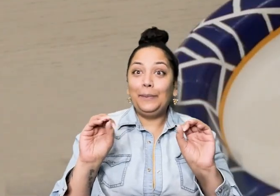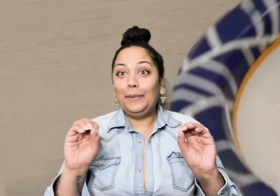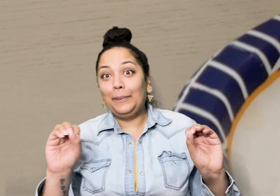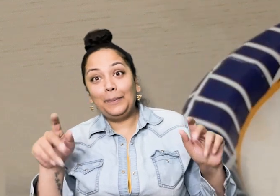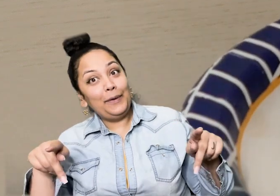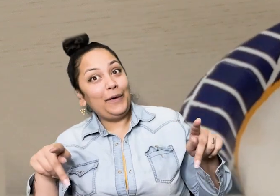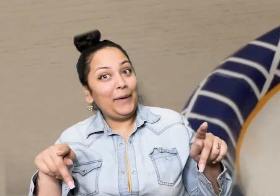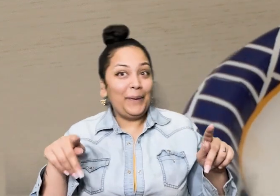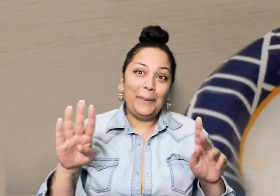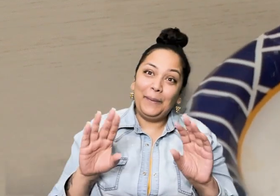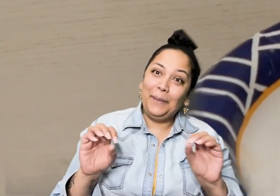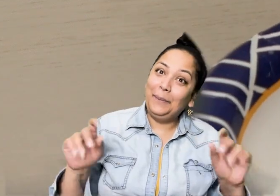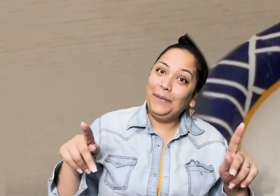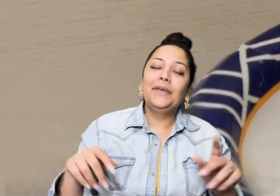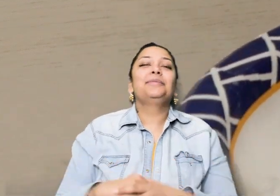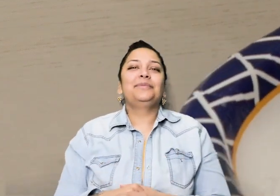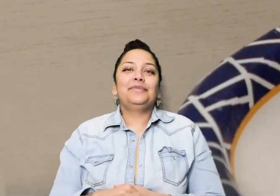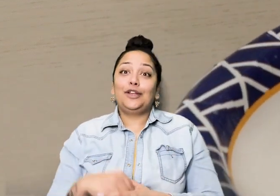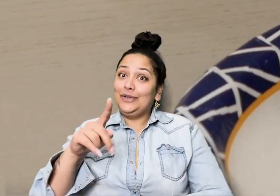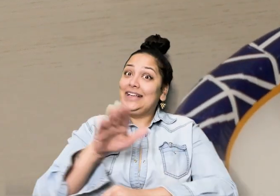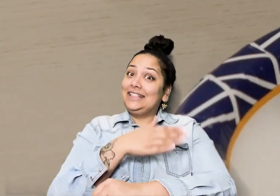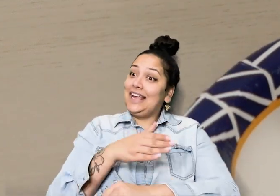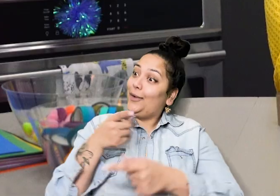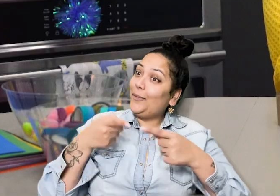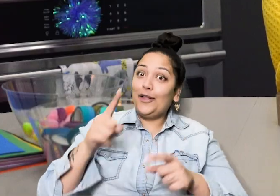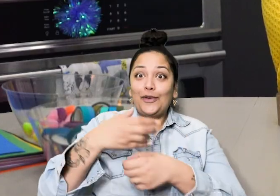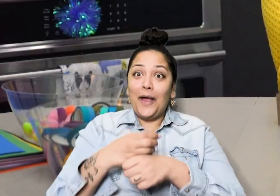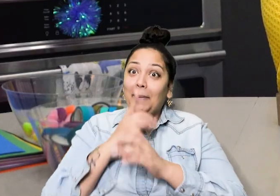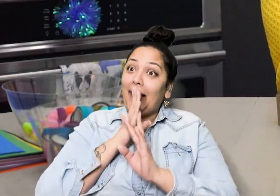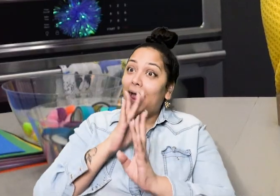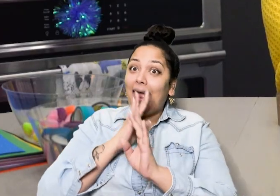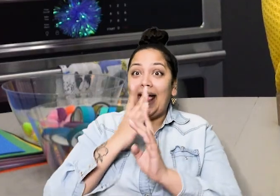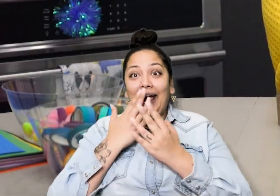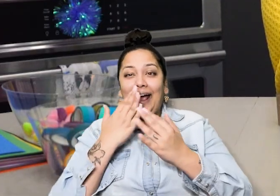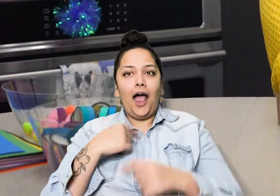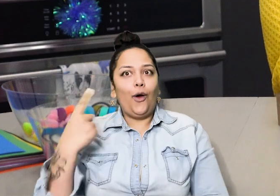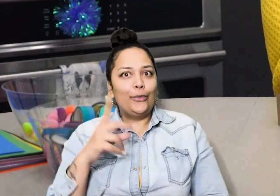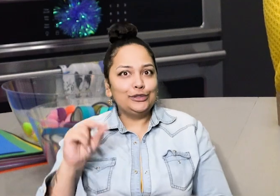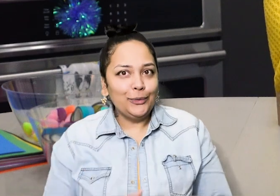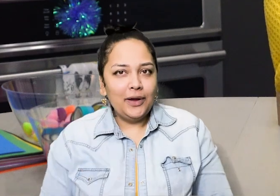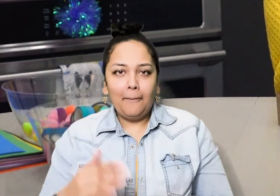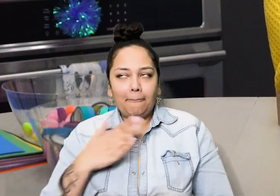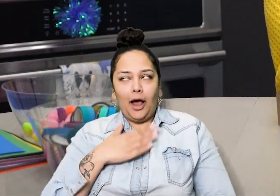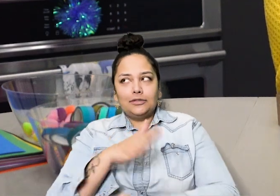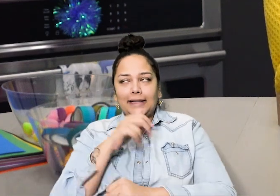boop. Boop, boop, boop, boop, boop, boop, boop. Do you ever sing while you craft? I always do.